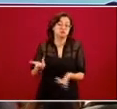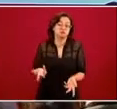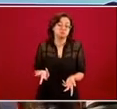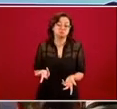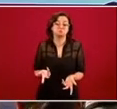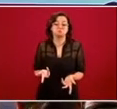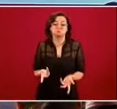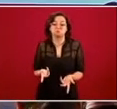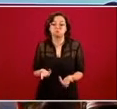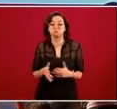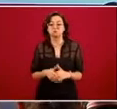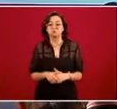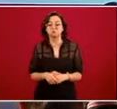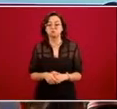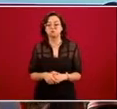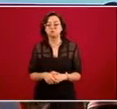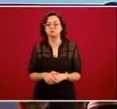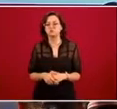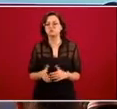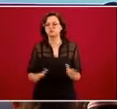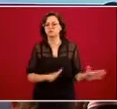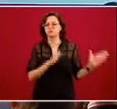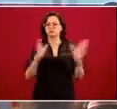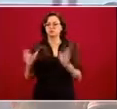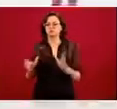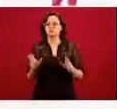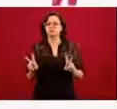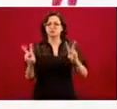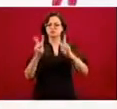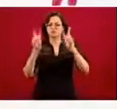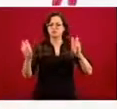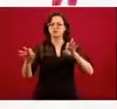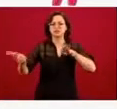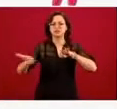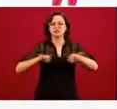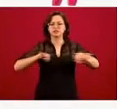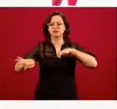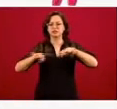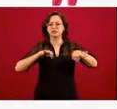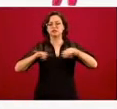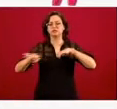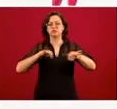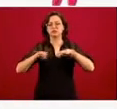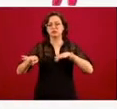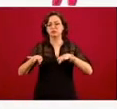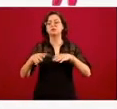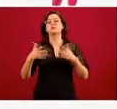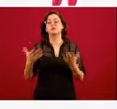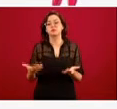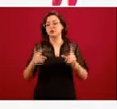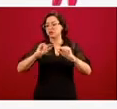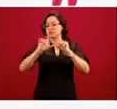has a reduction of over 50%, well, almost 50%. So, good news.